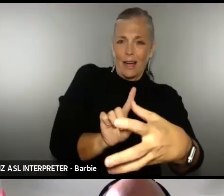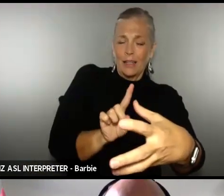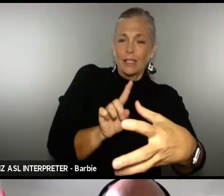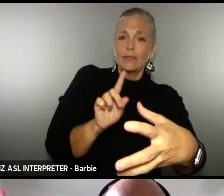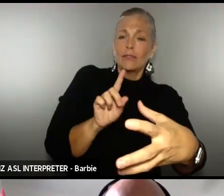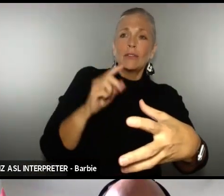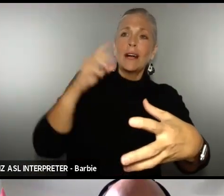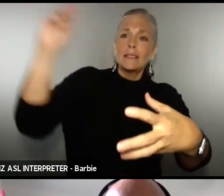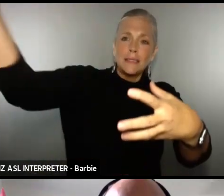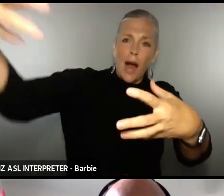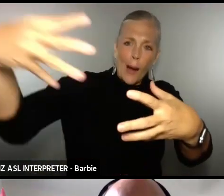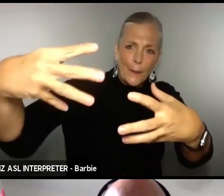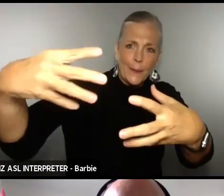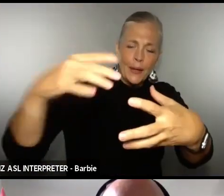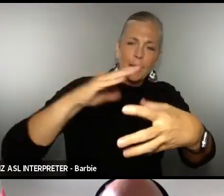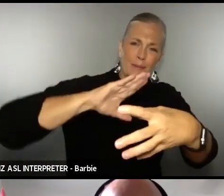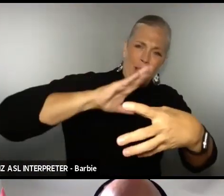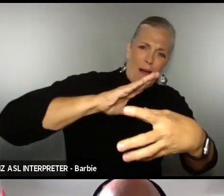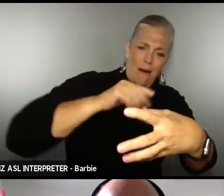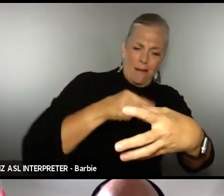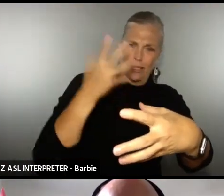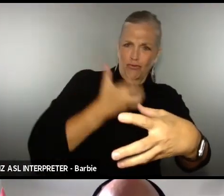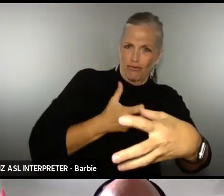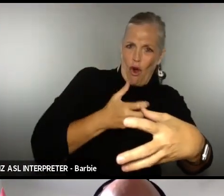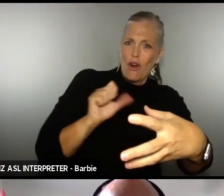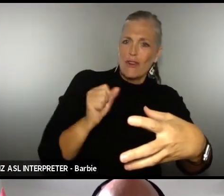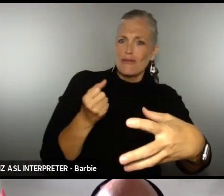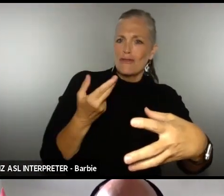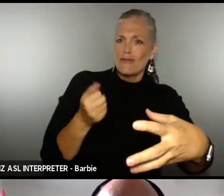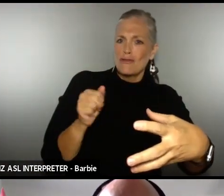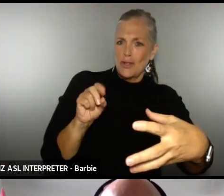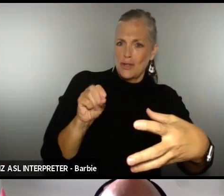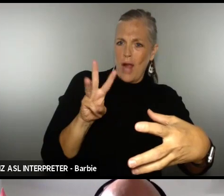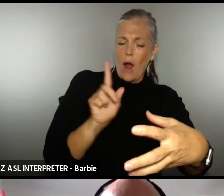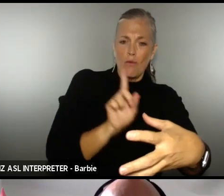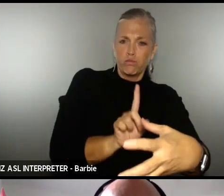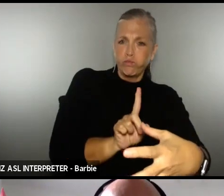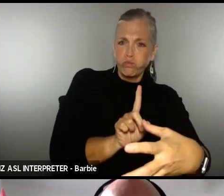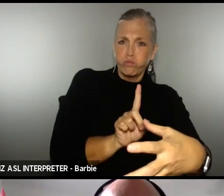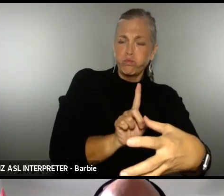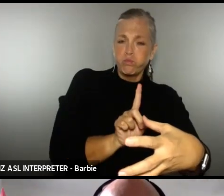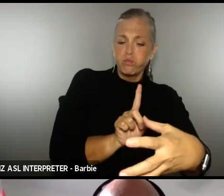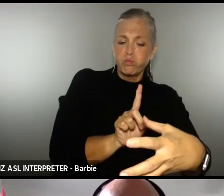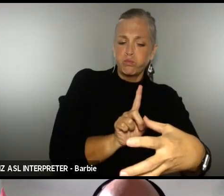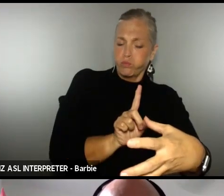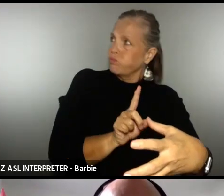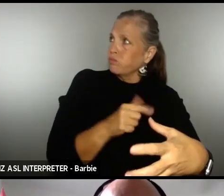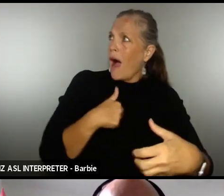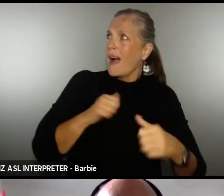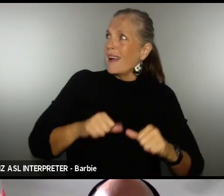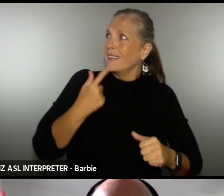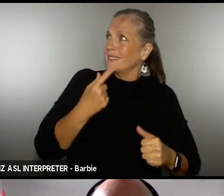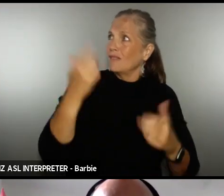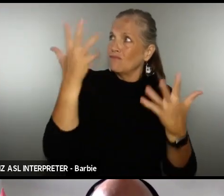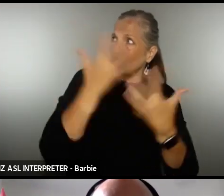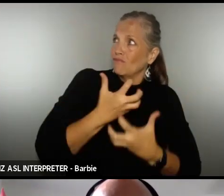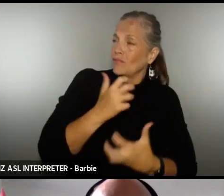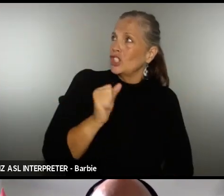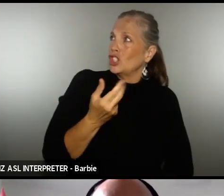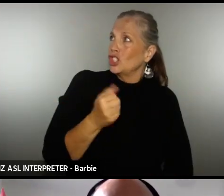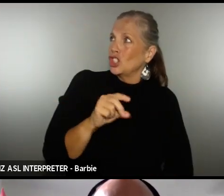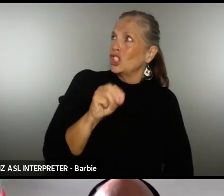true. And so one way to combat one perspective And if you have a neurodiverse community, it